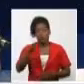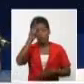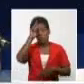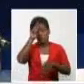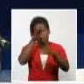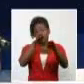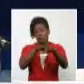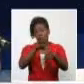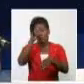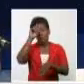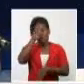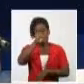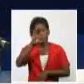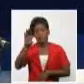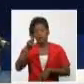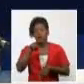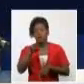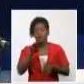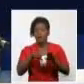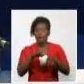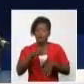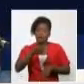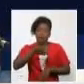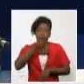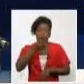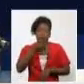6,634 immigrants and